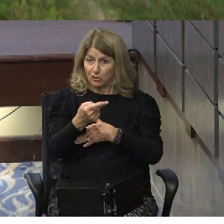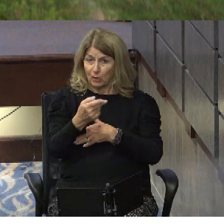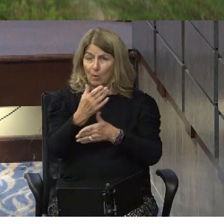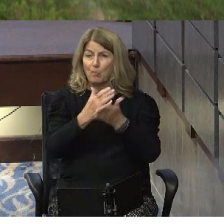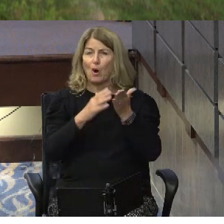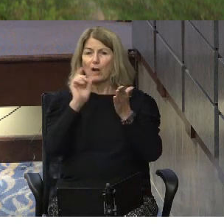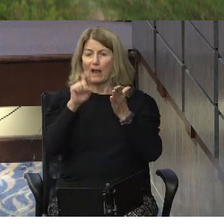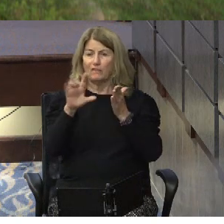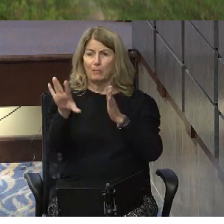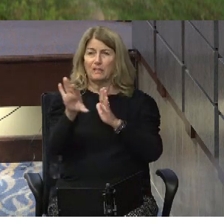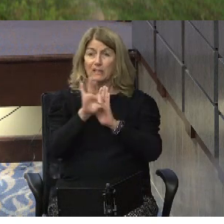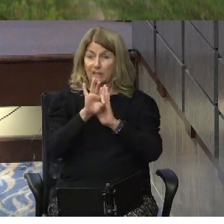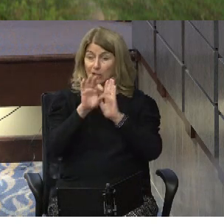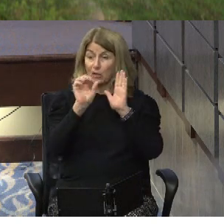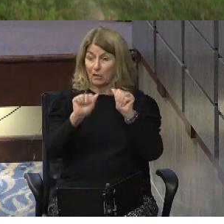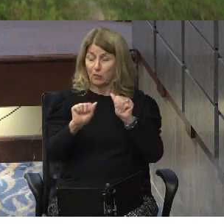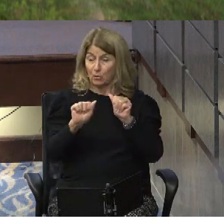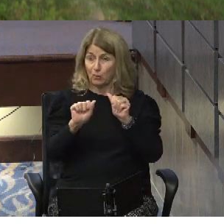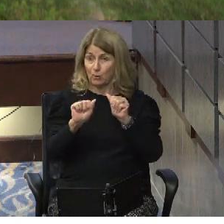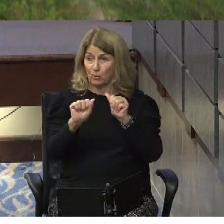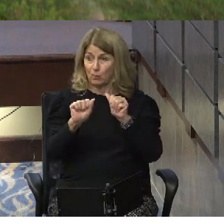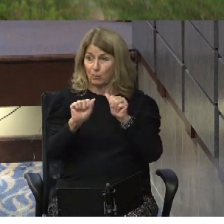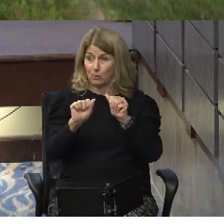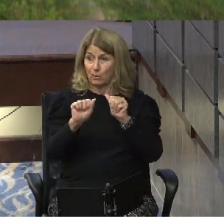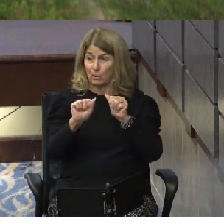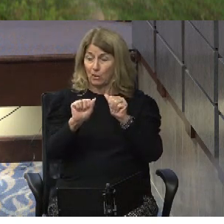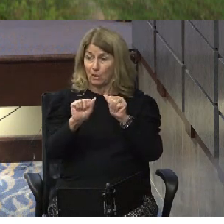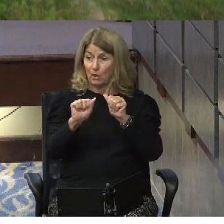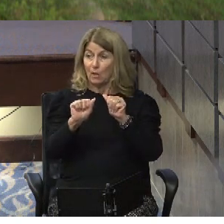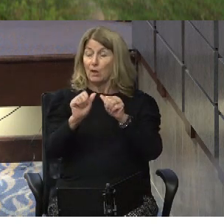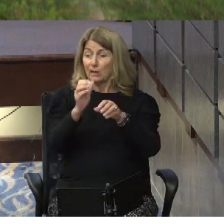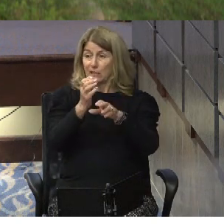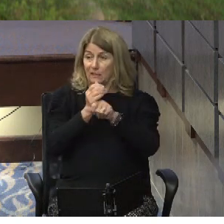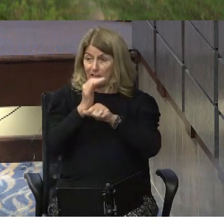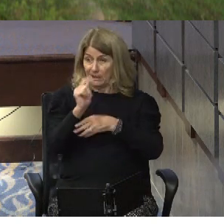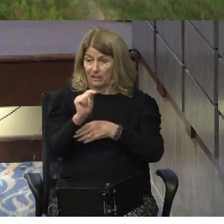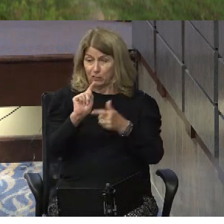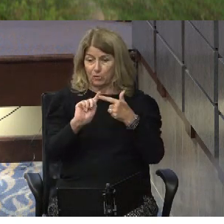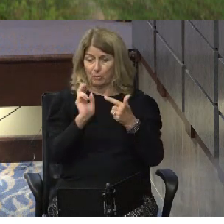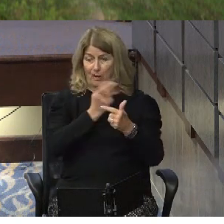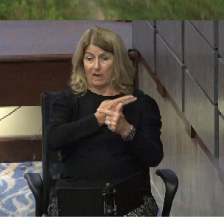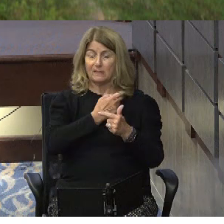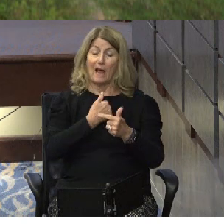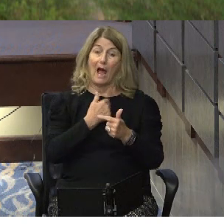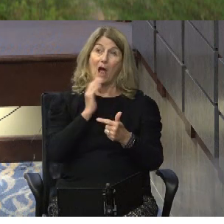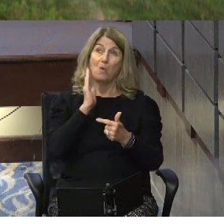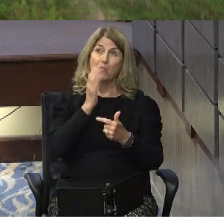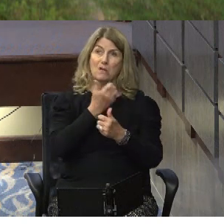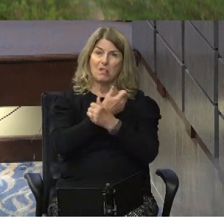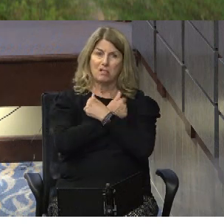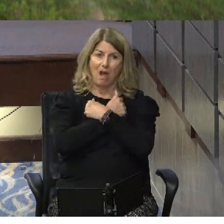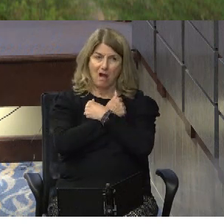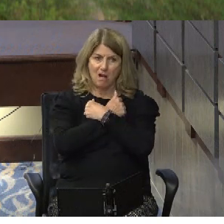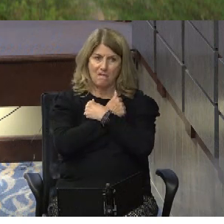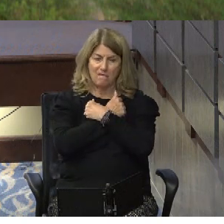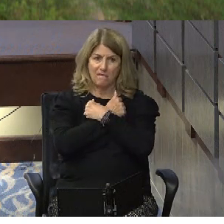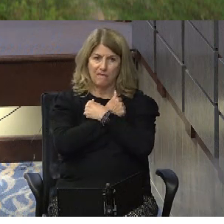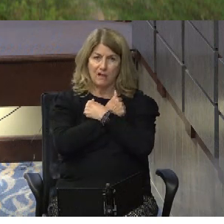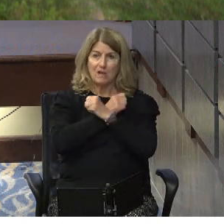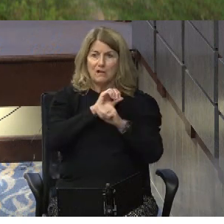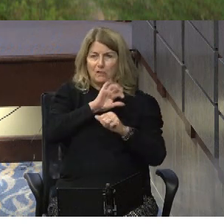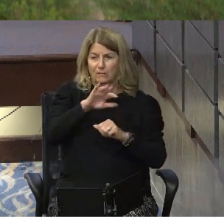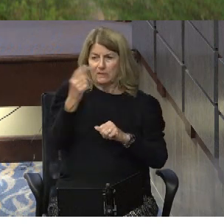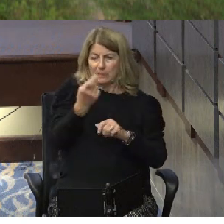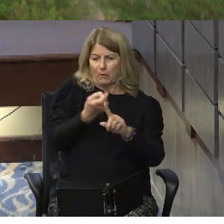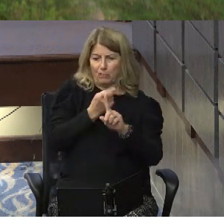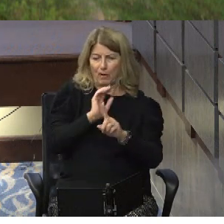If you don't have it, can you get it to us? Because the thing that I'm swirling around is like, I would love to send someone from our